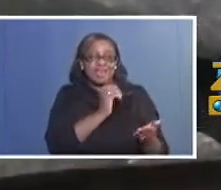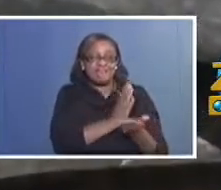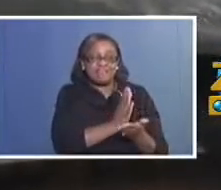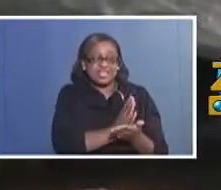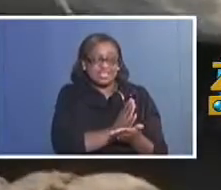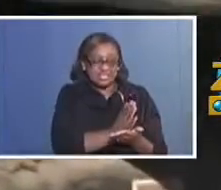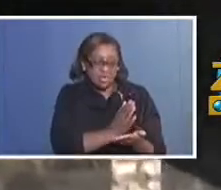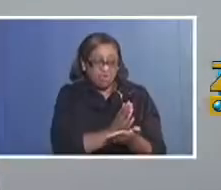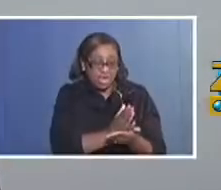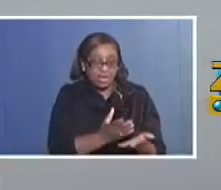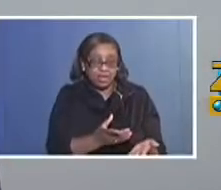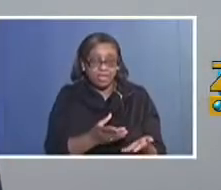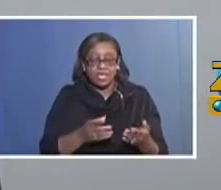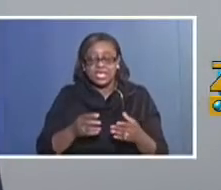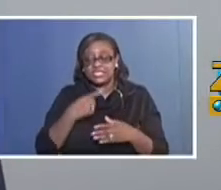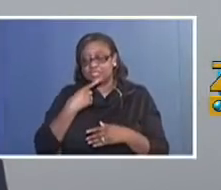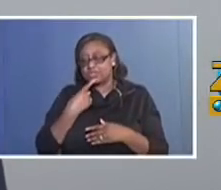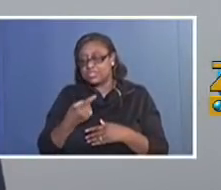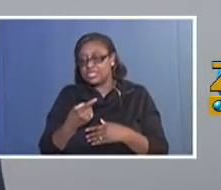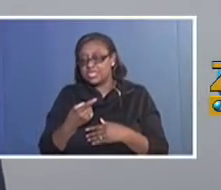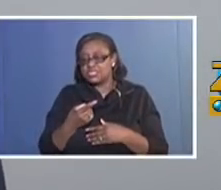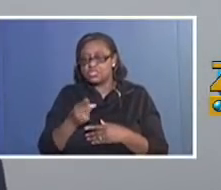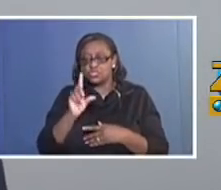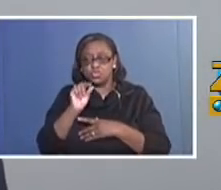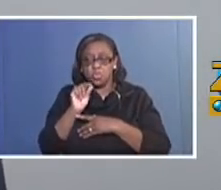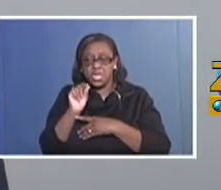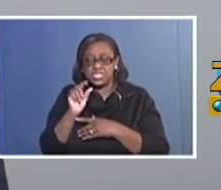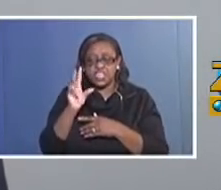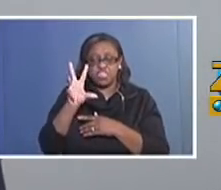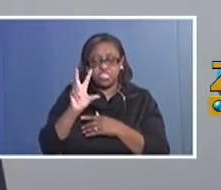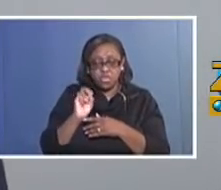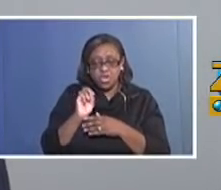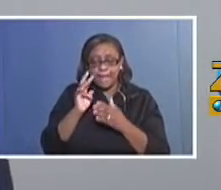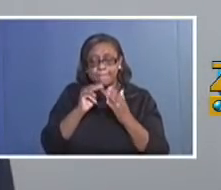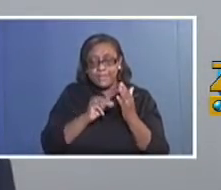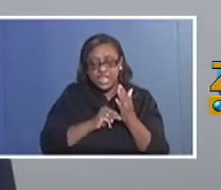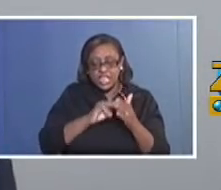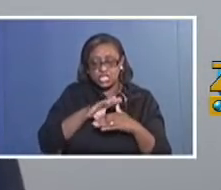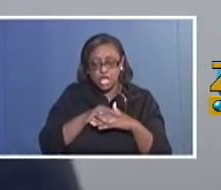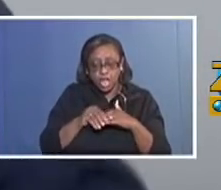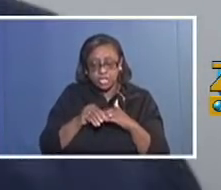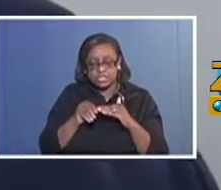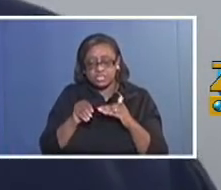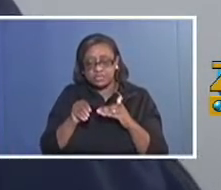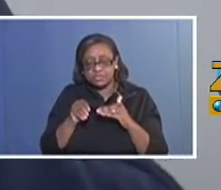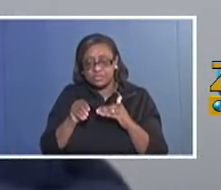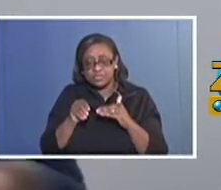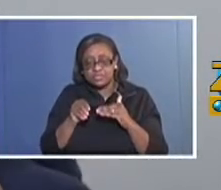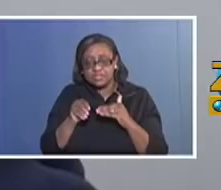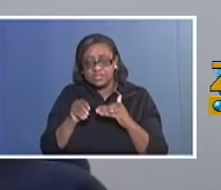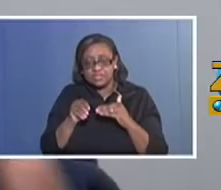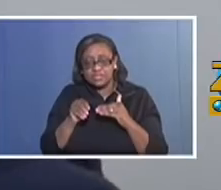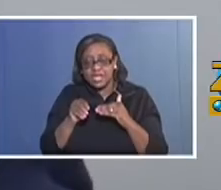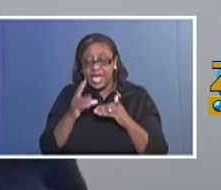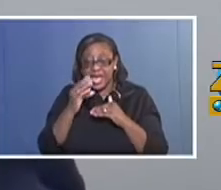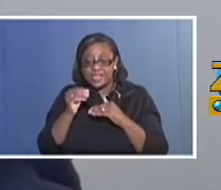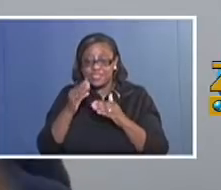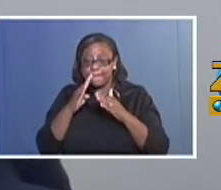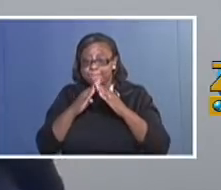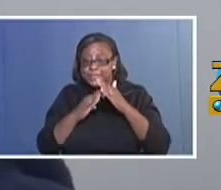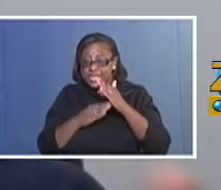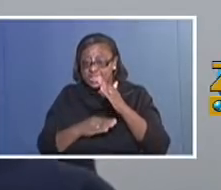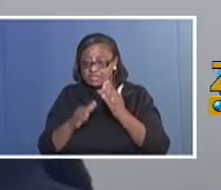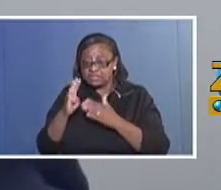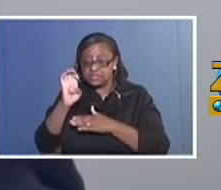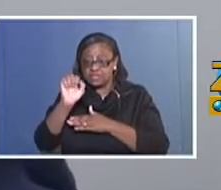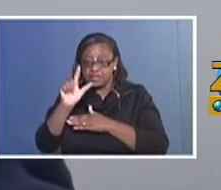their buck. You have to ask yourself, after spending $20, $30 million, and with some bills increasing, even